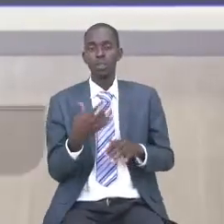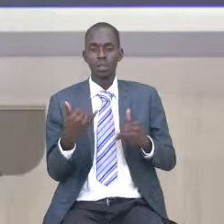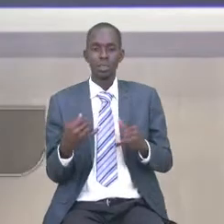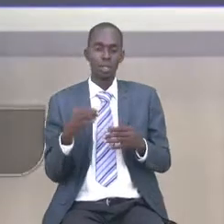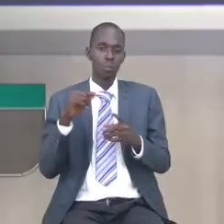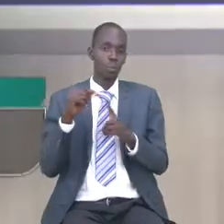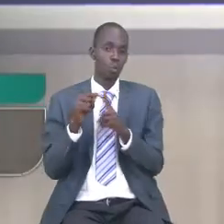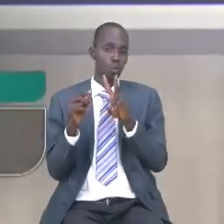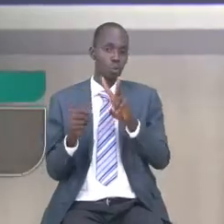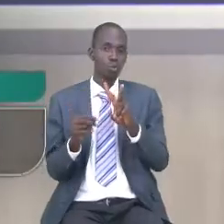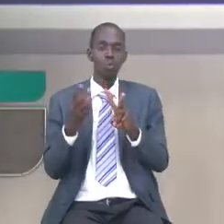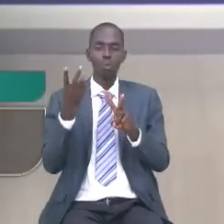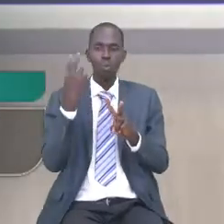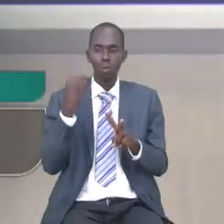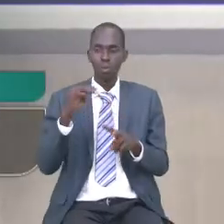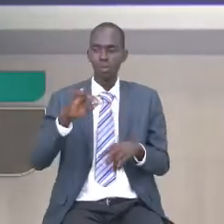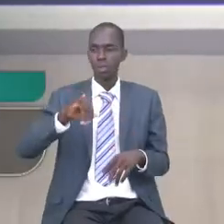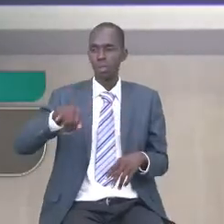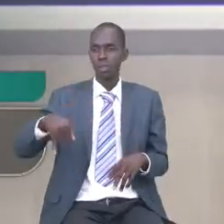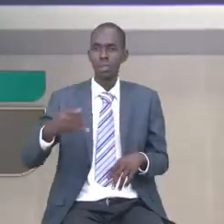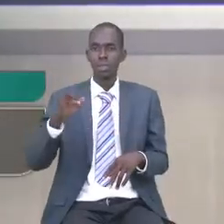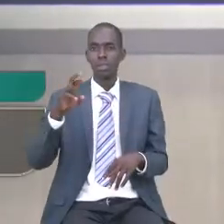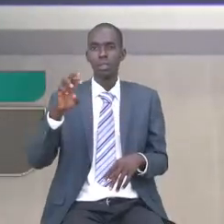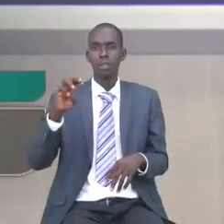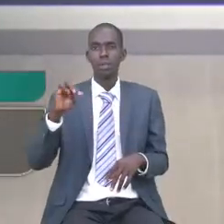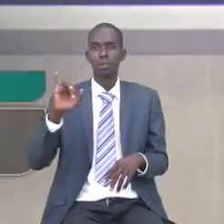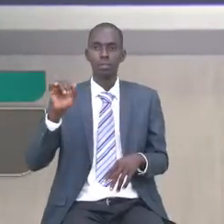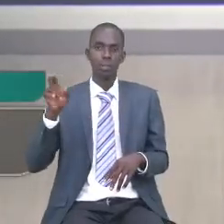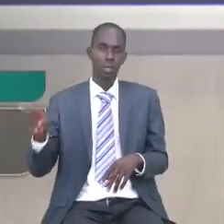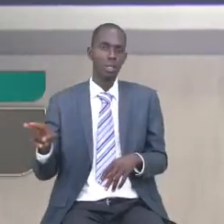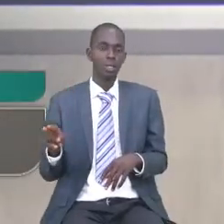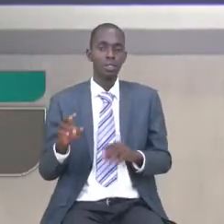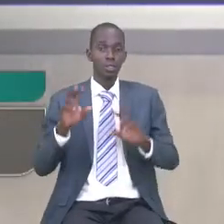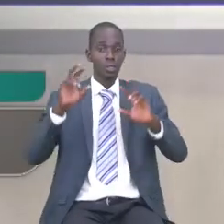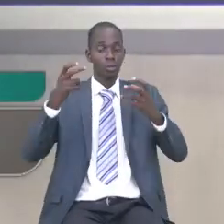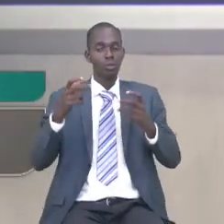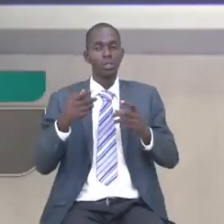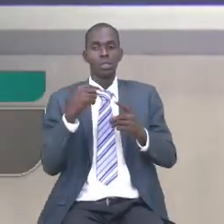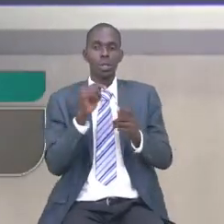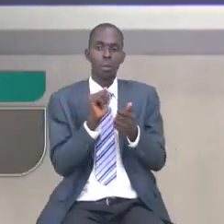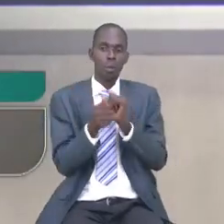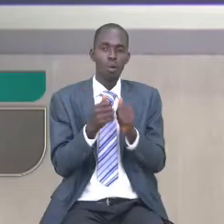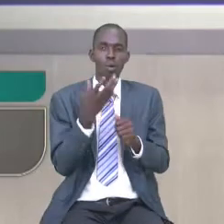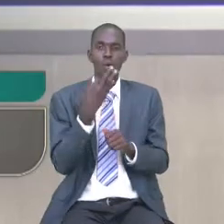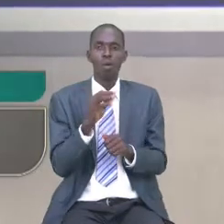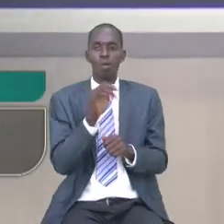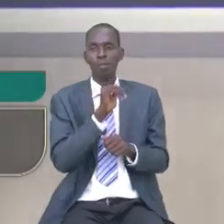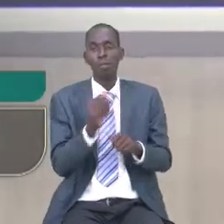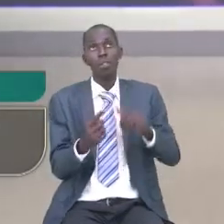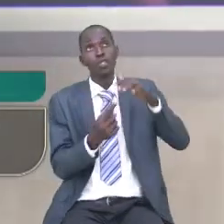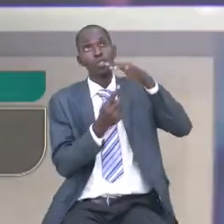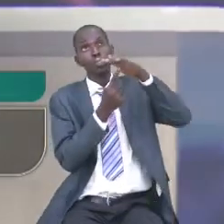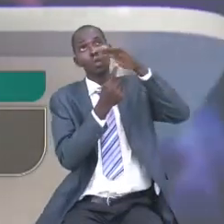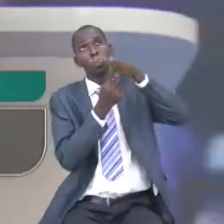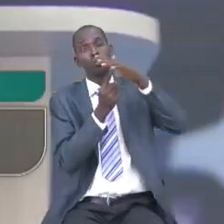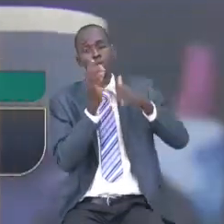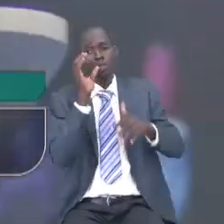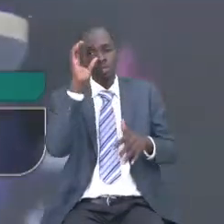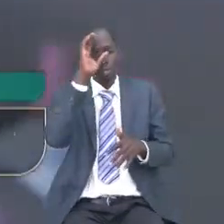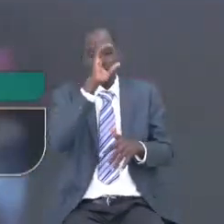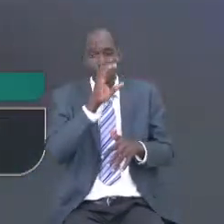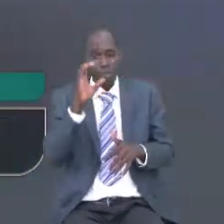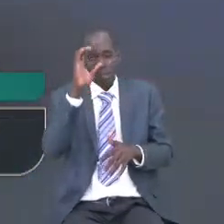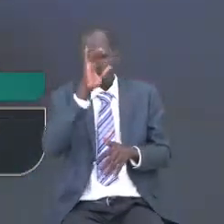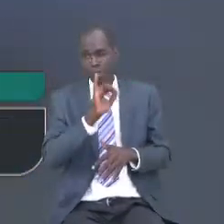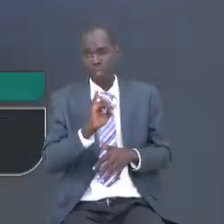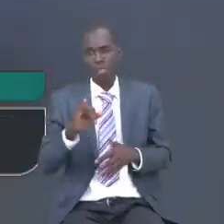The pursuit of a peak-seeking learner. The pursuit of a